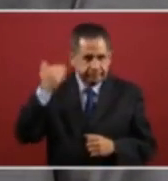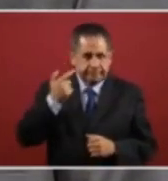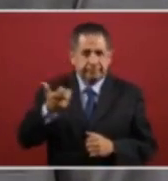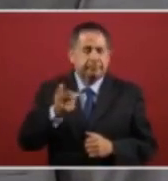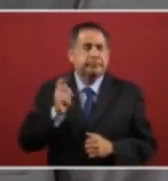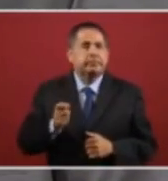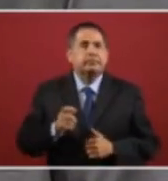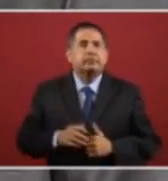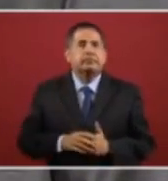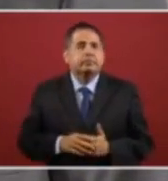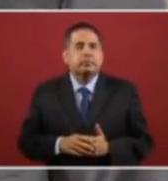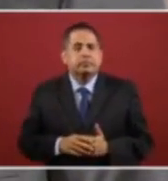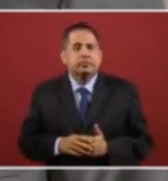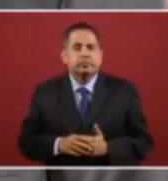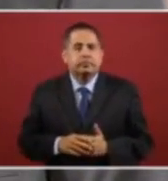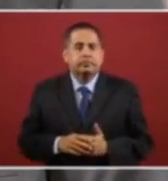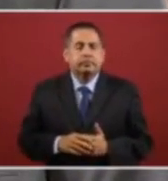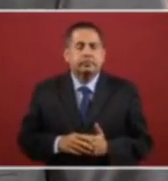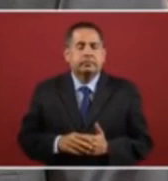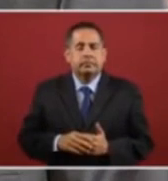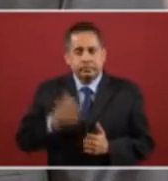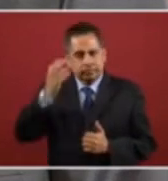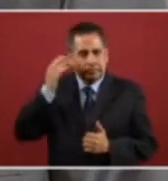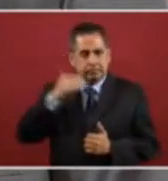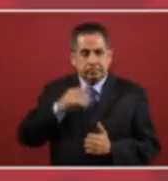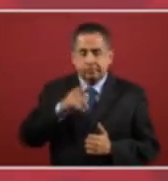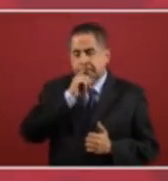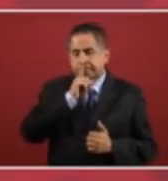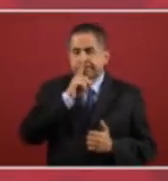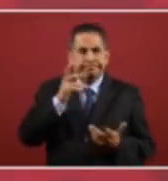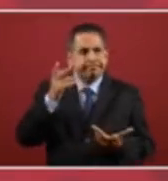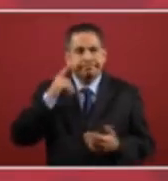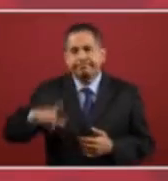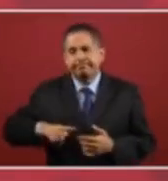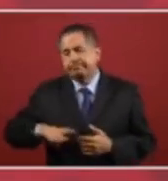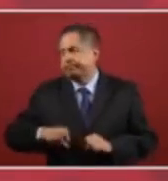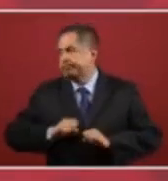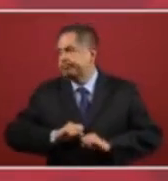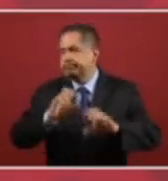or that it went broke or went under. And it permitted,